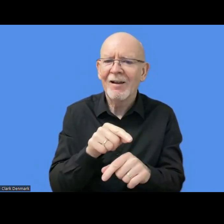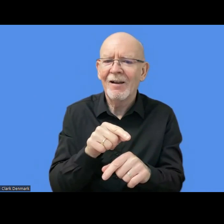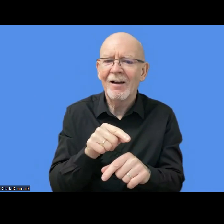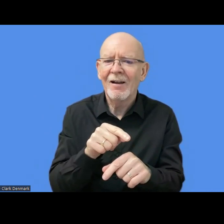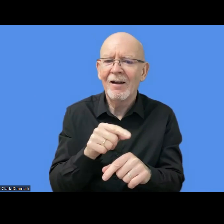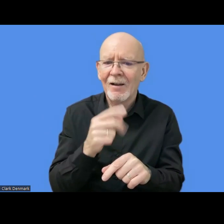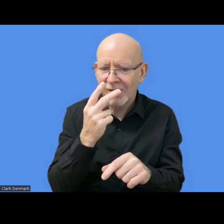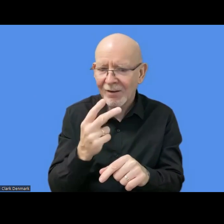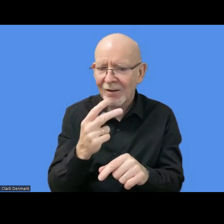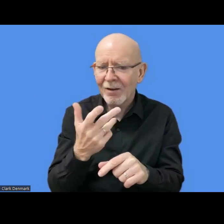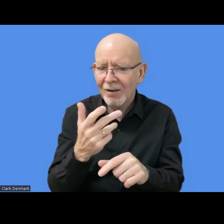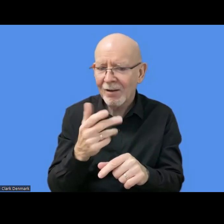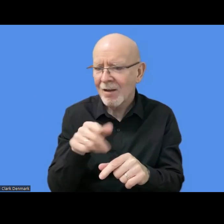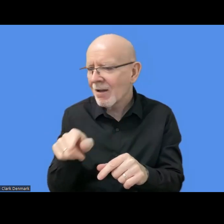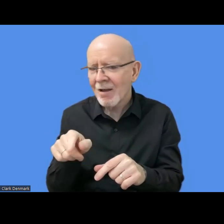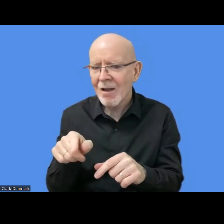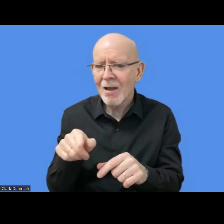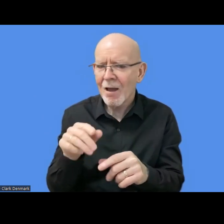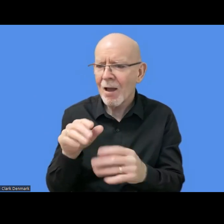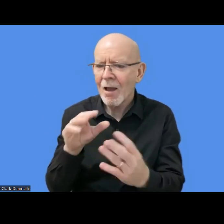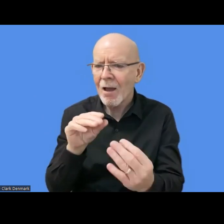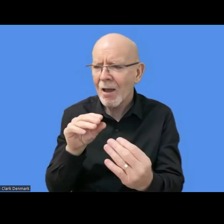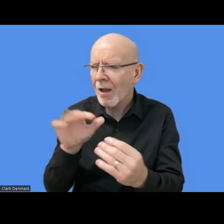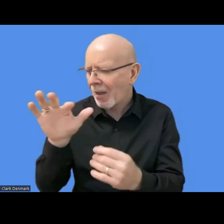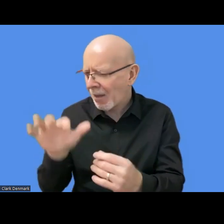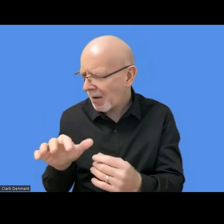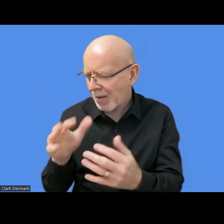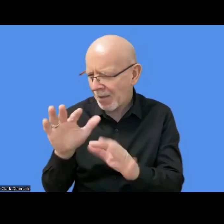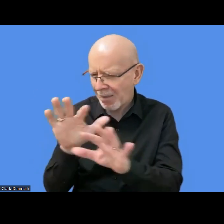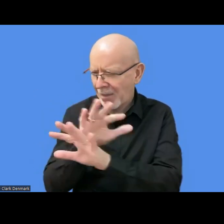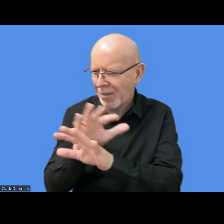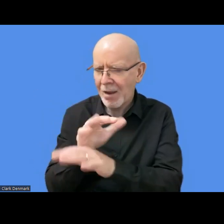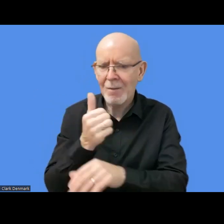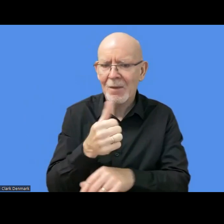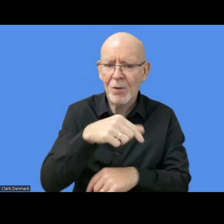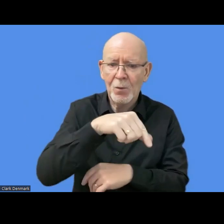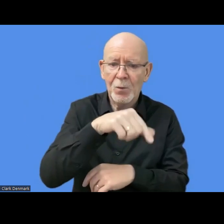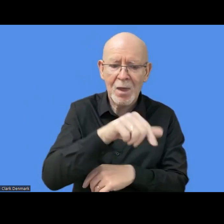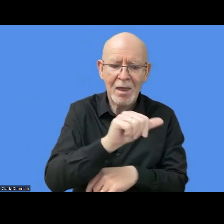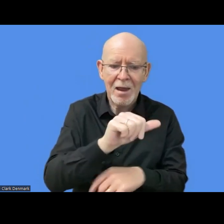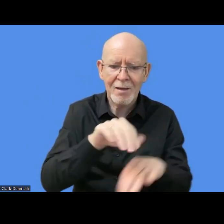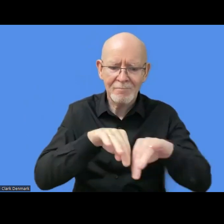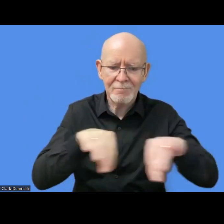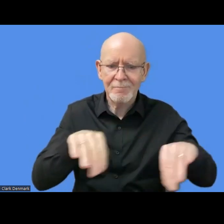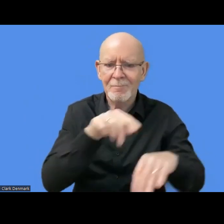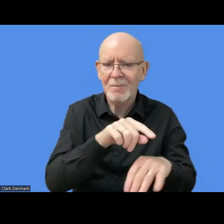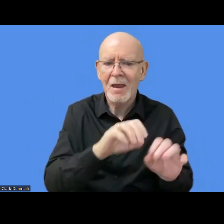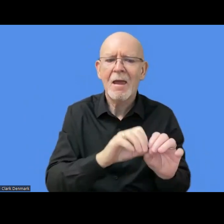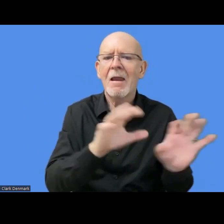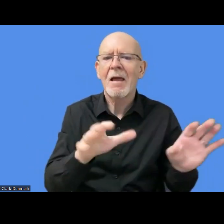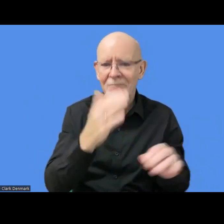respond to the questions in writing. But of course, the whole idea is that we spend about 40 minutes or